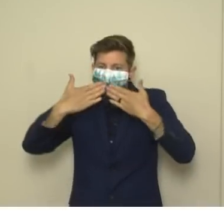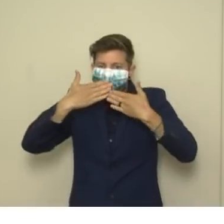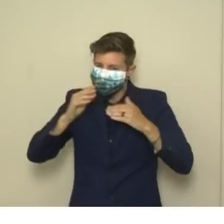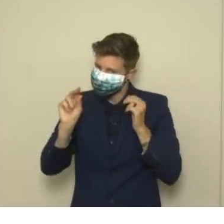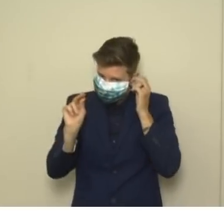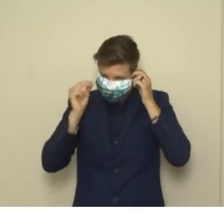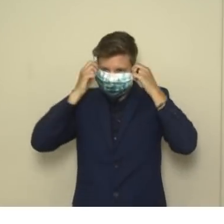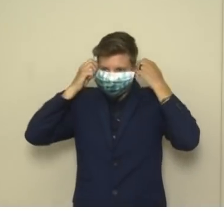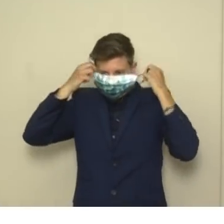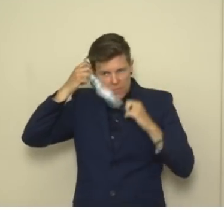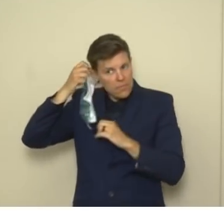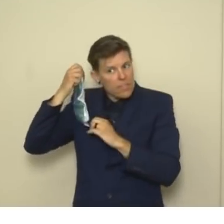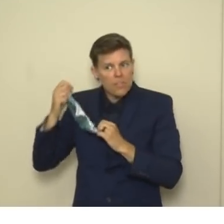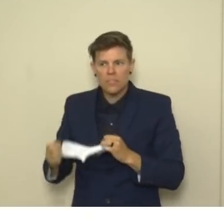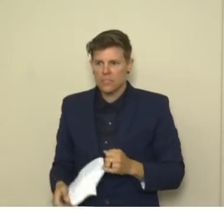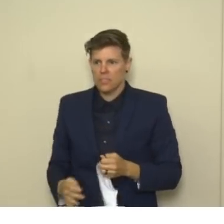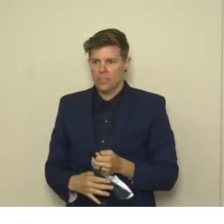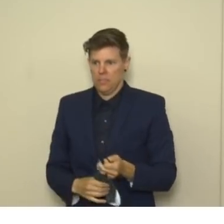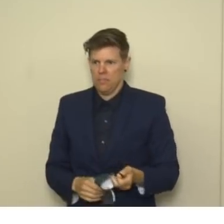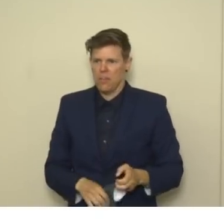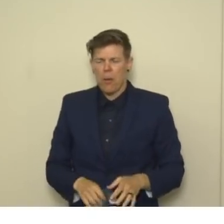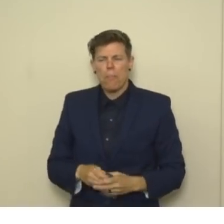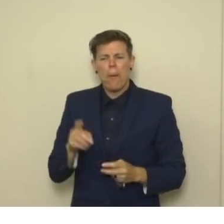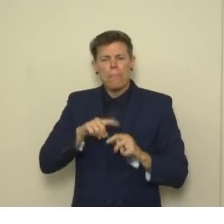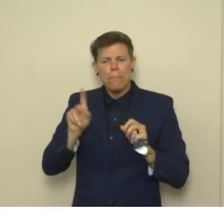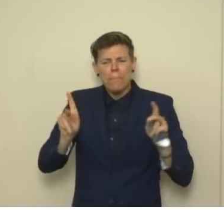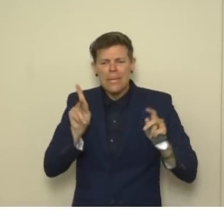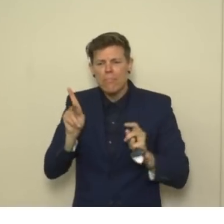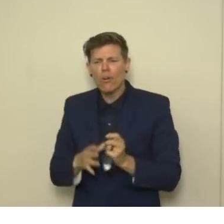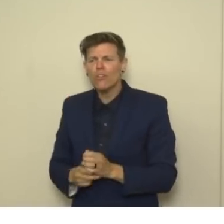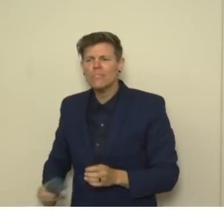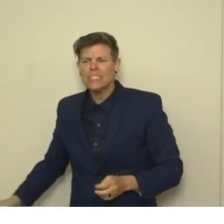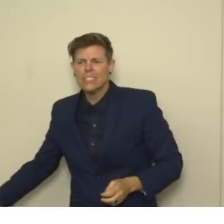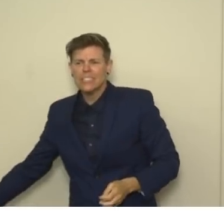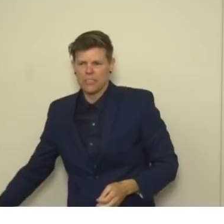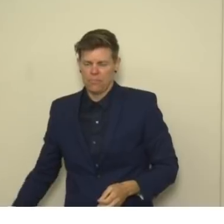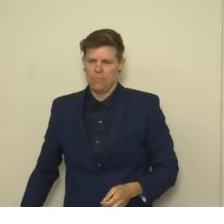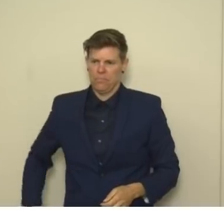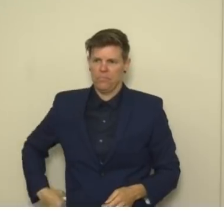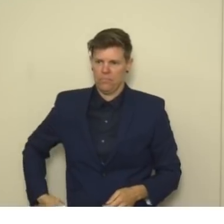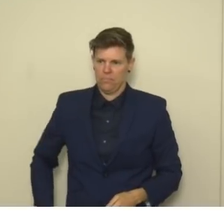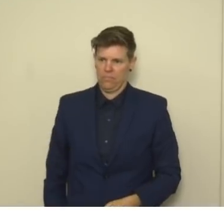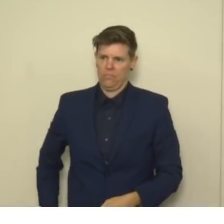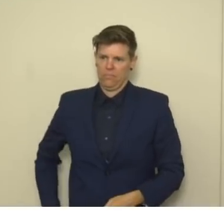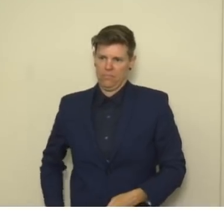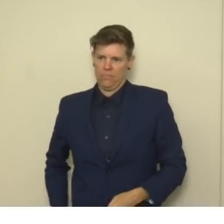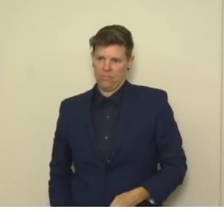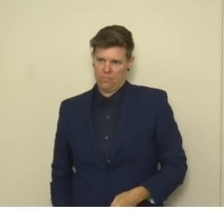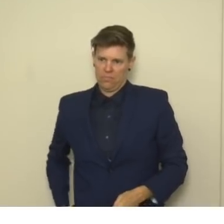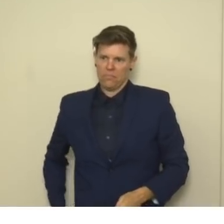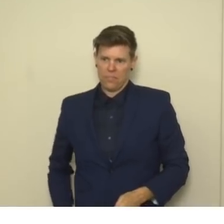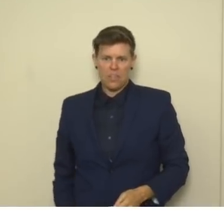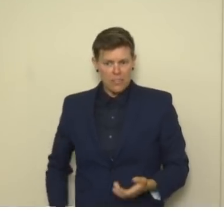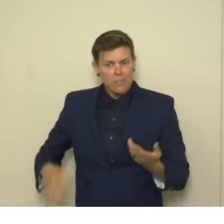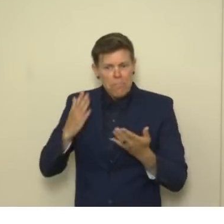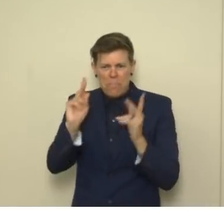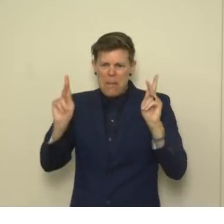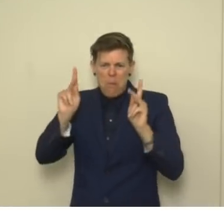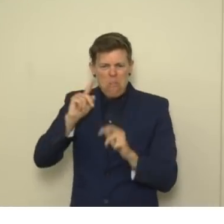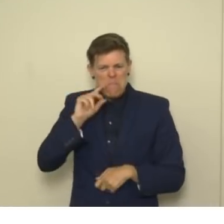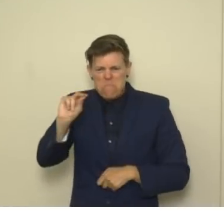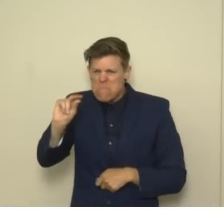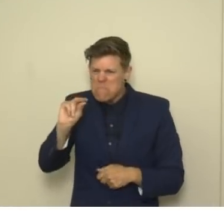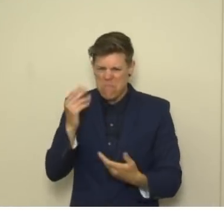the evidence that masks really reduce spread? It's quite overwhelming. There's universal scientific